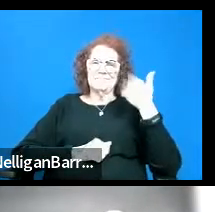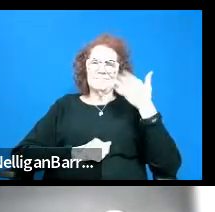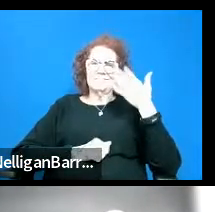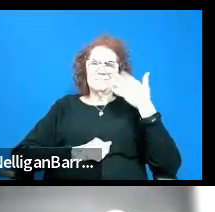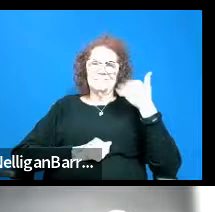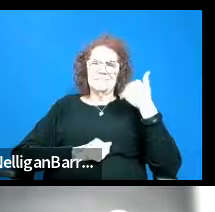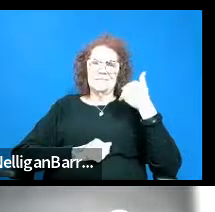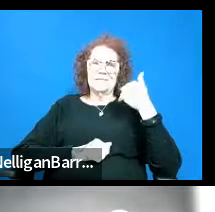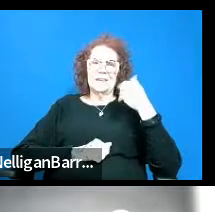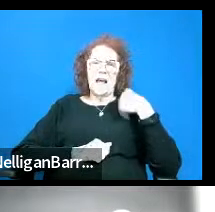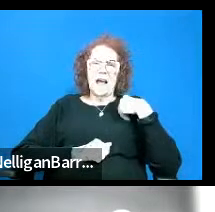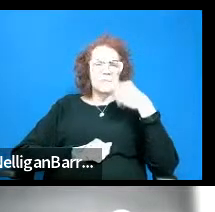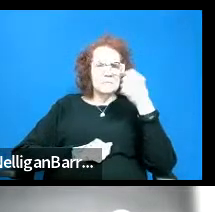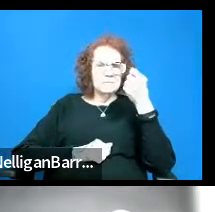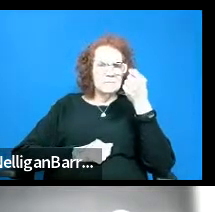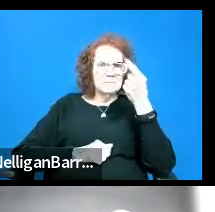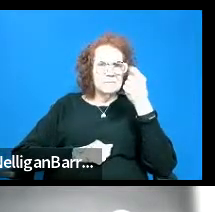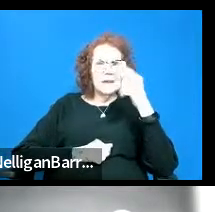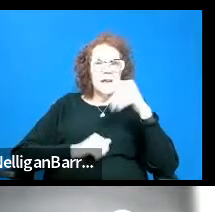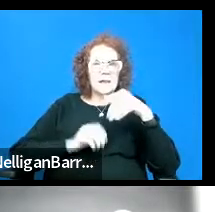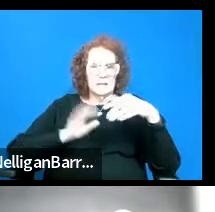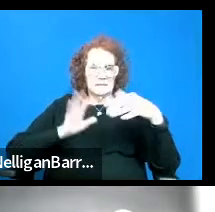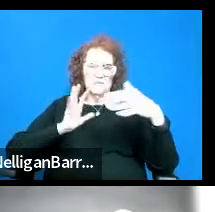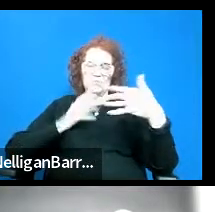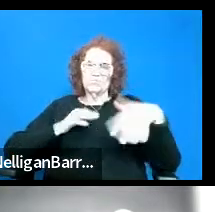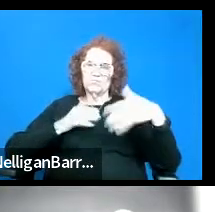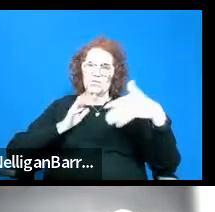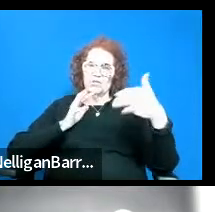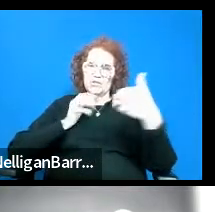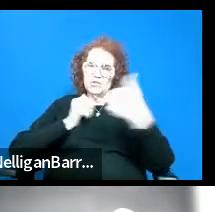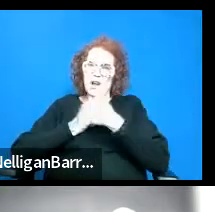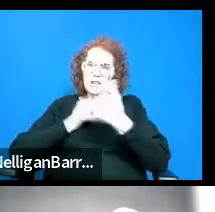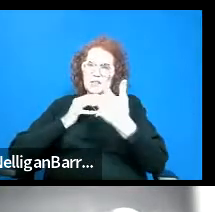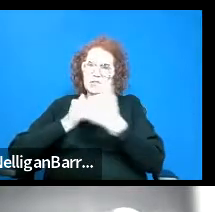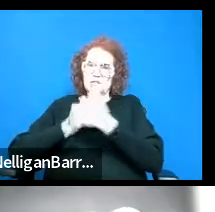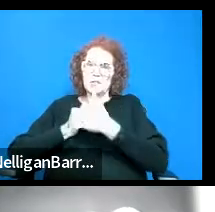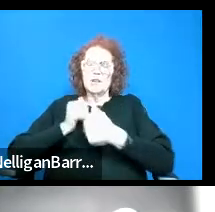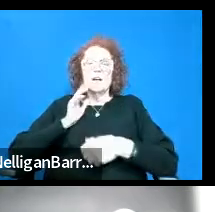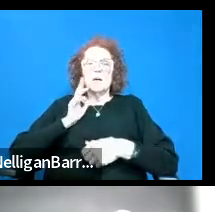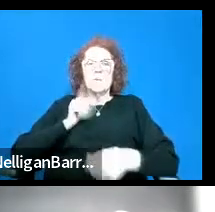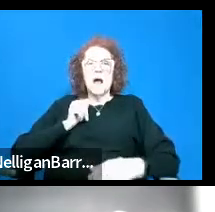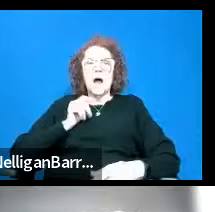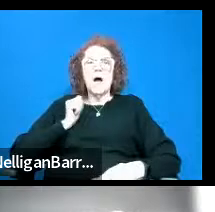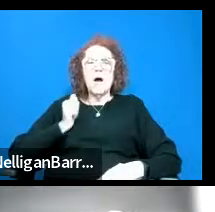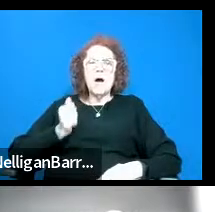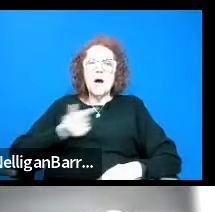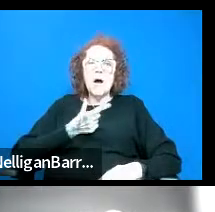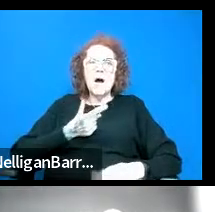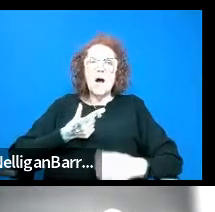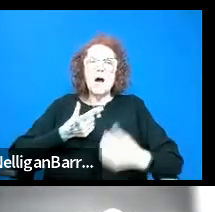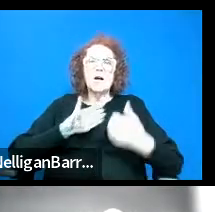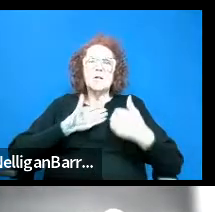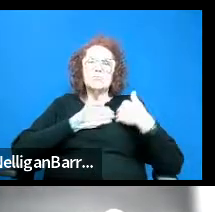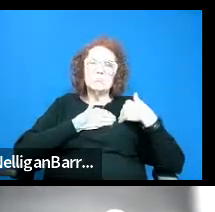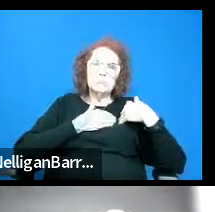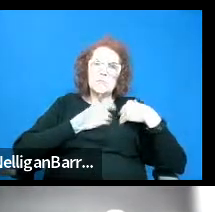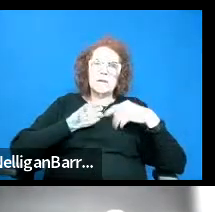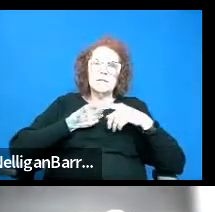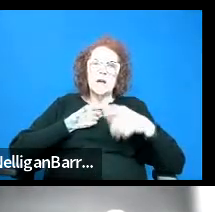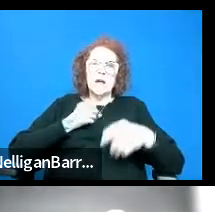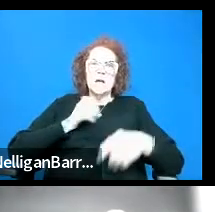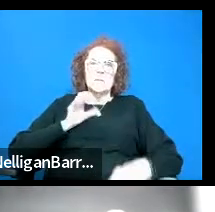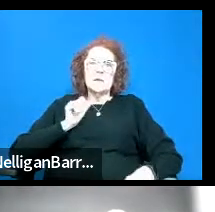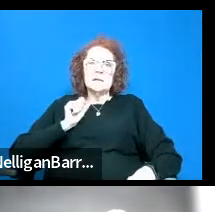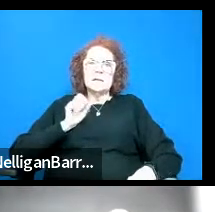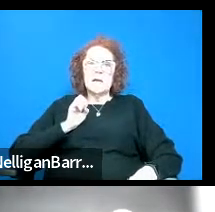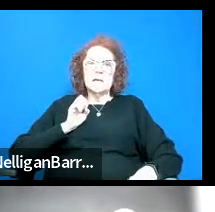their challenge, but they're all carrying a caseload of 300 or more cases that